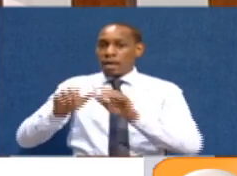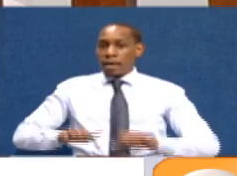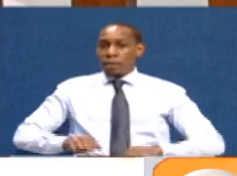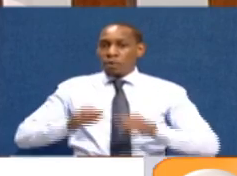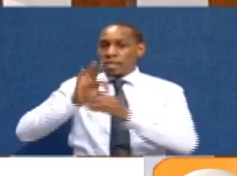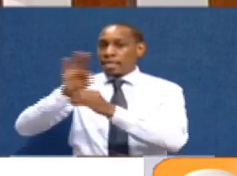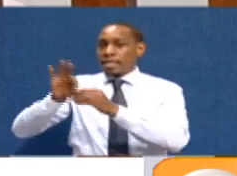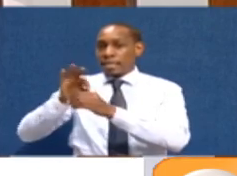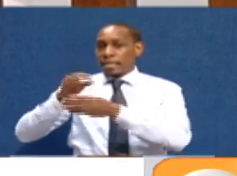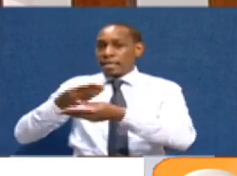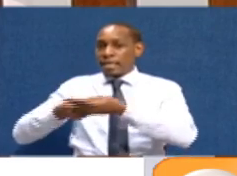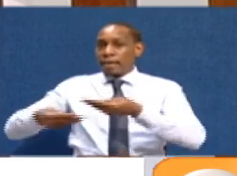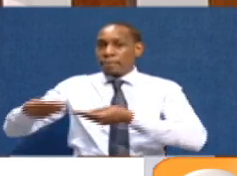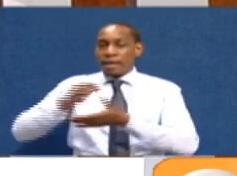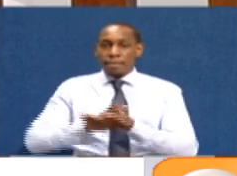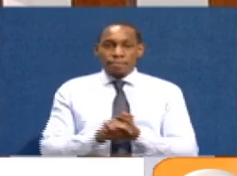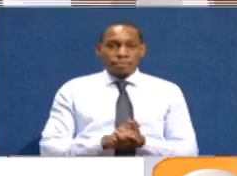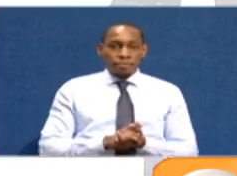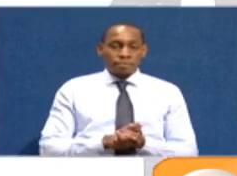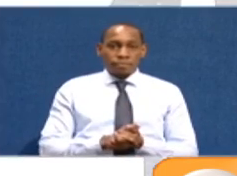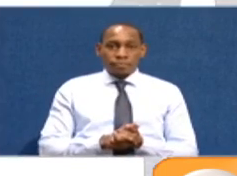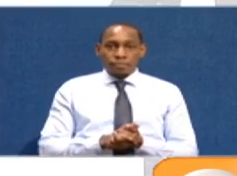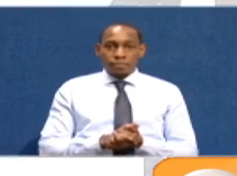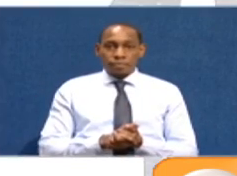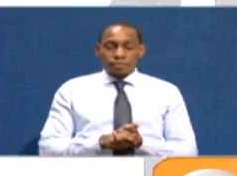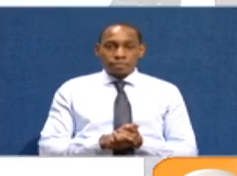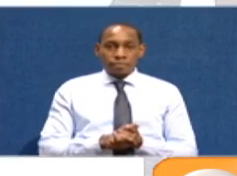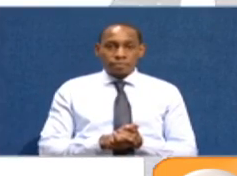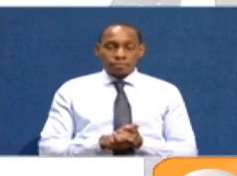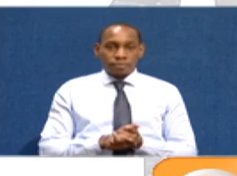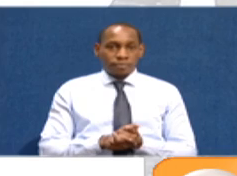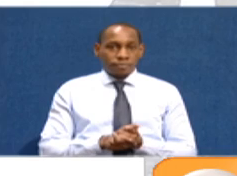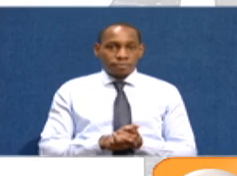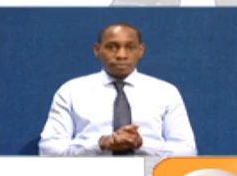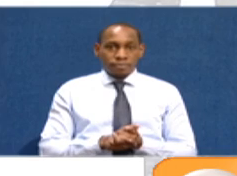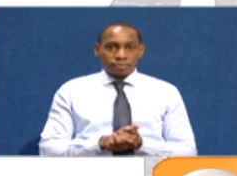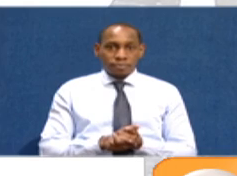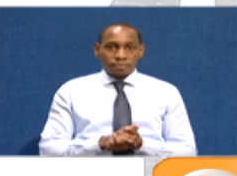chai. Yeah. Right? So, yeah. Wapia macho. Yeah, wapia macho.